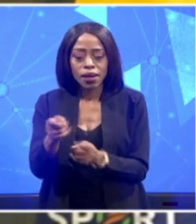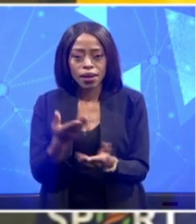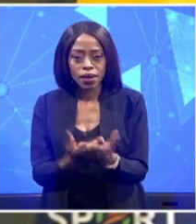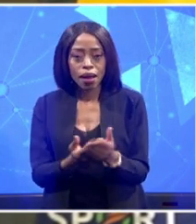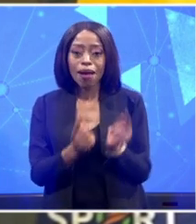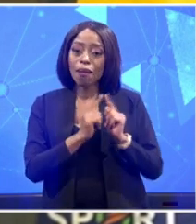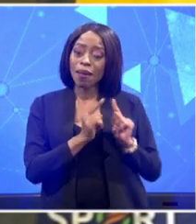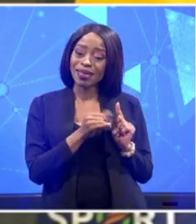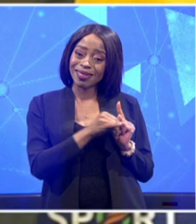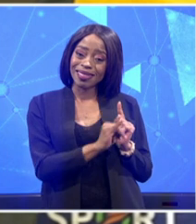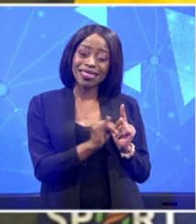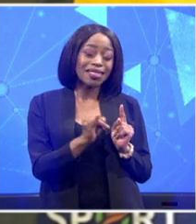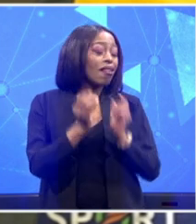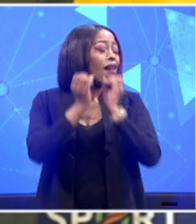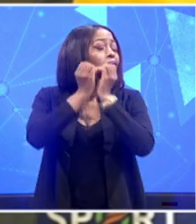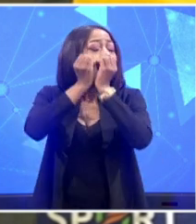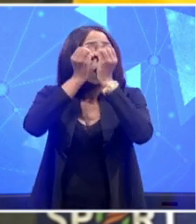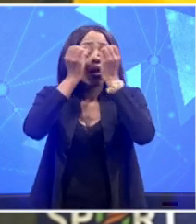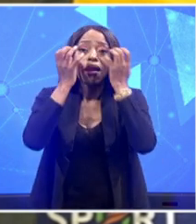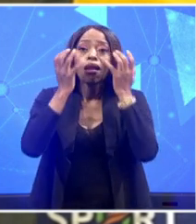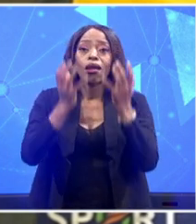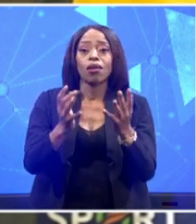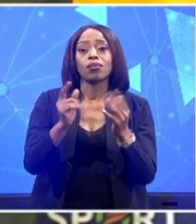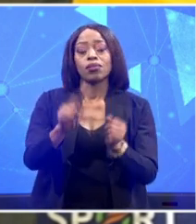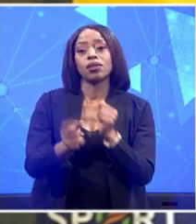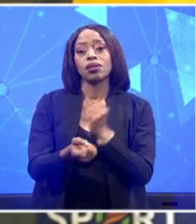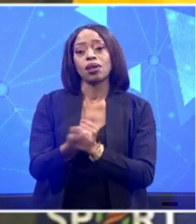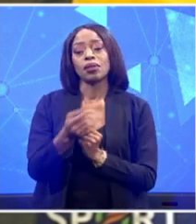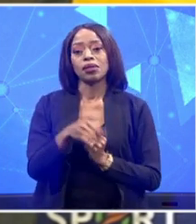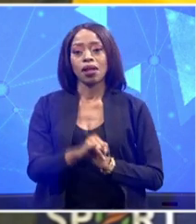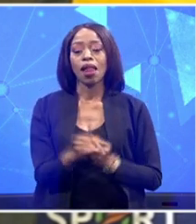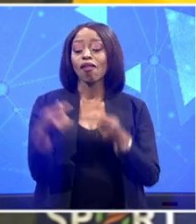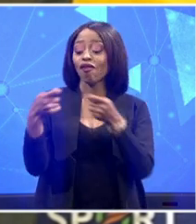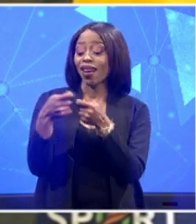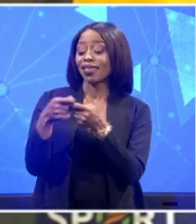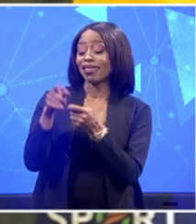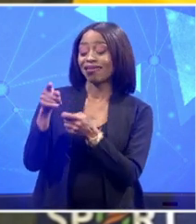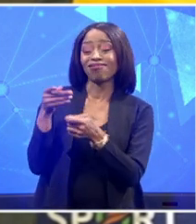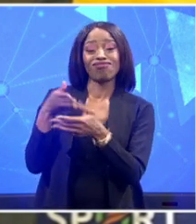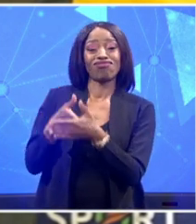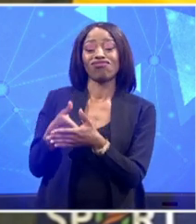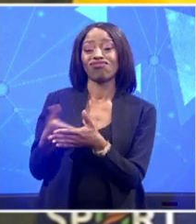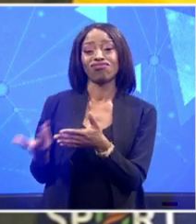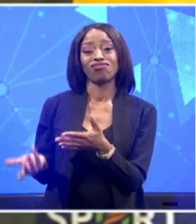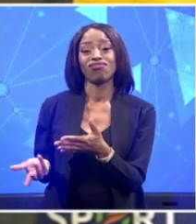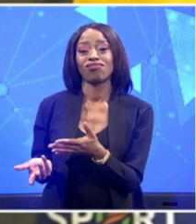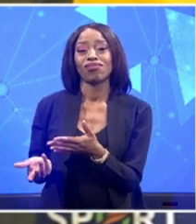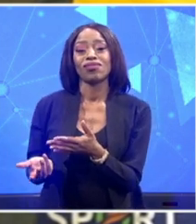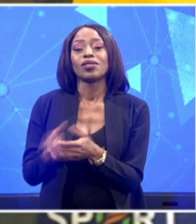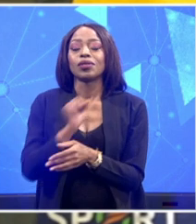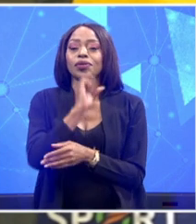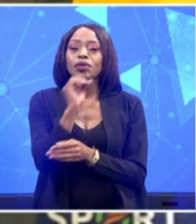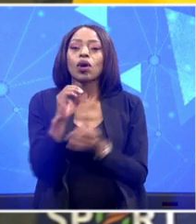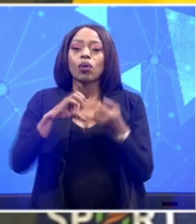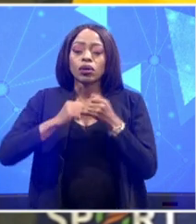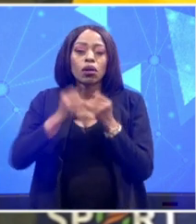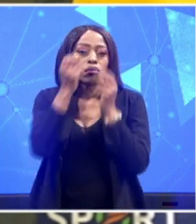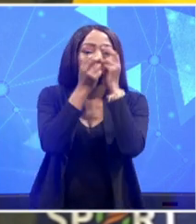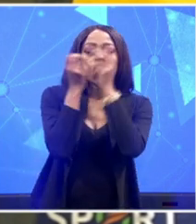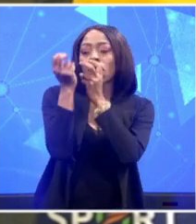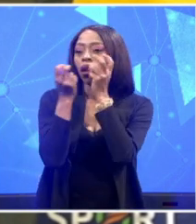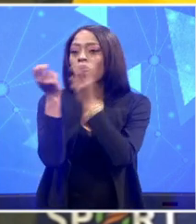I must say that there is still a lot to be done, and funding is the constraint. So we're trying to get as